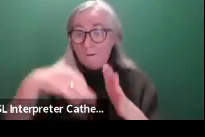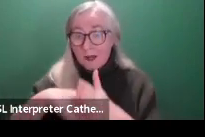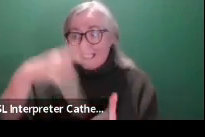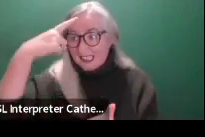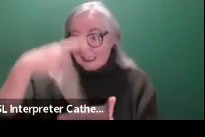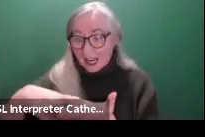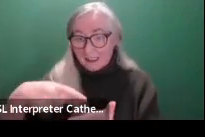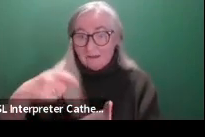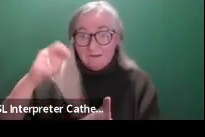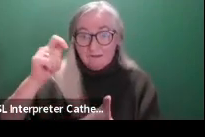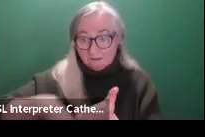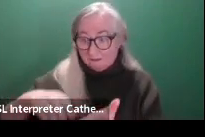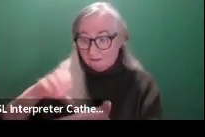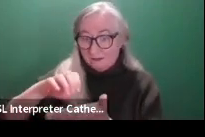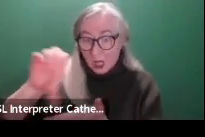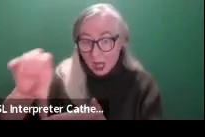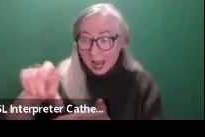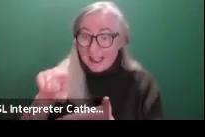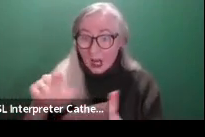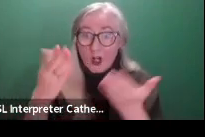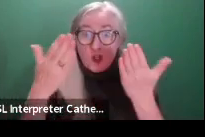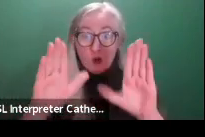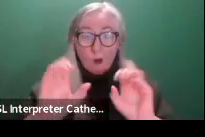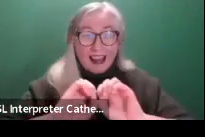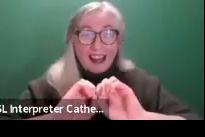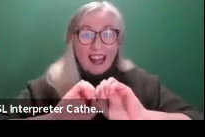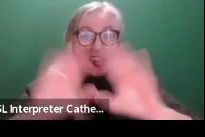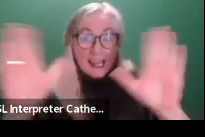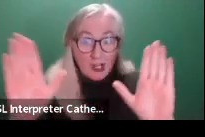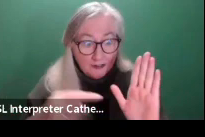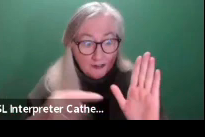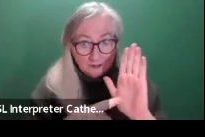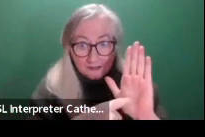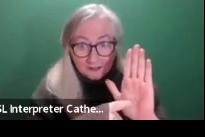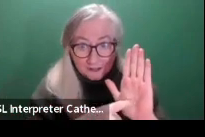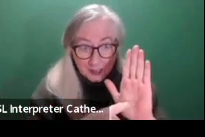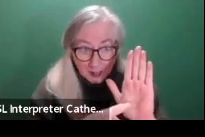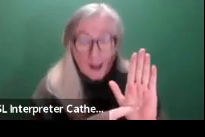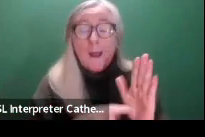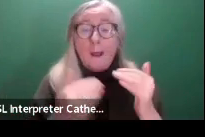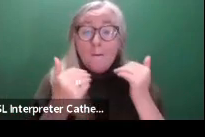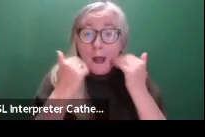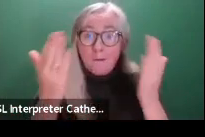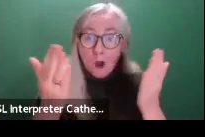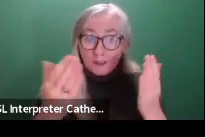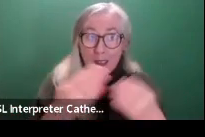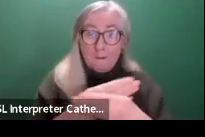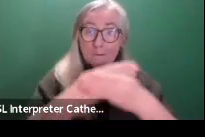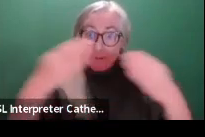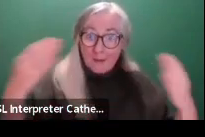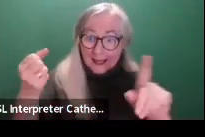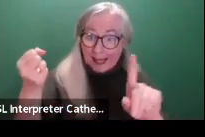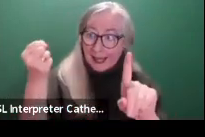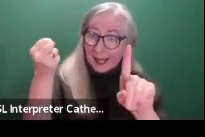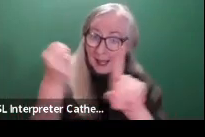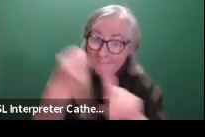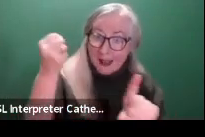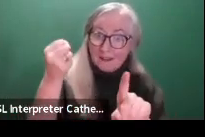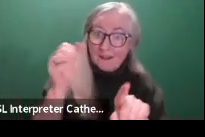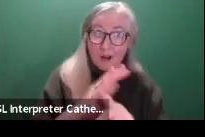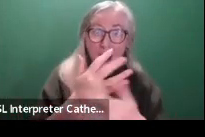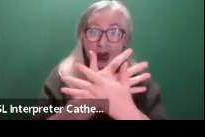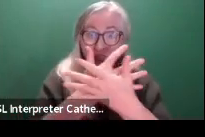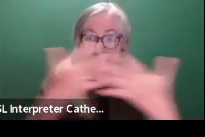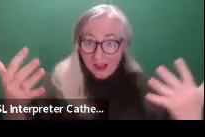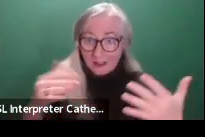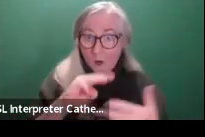it showed definitively that menopause was having a substantial impact for a significant number of women